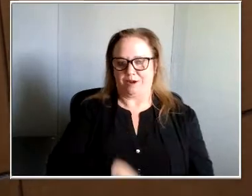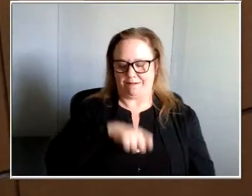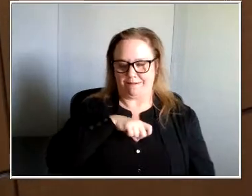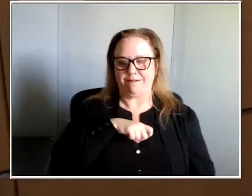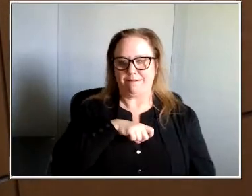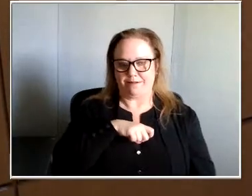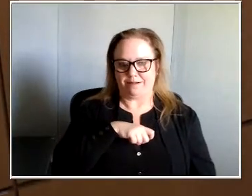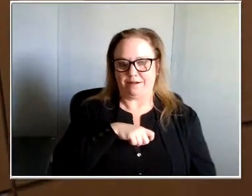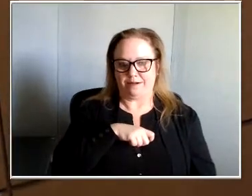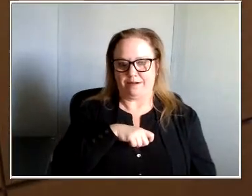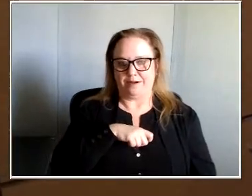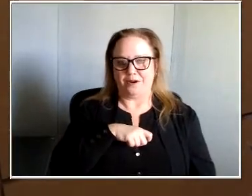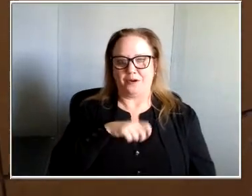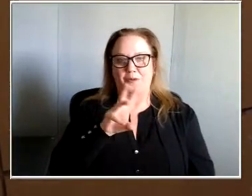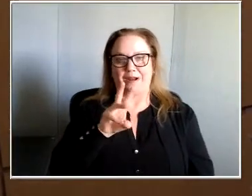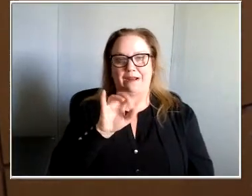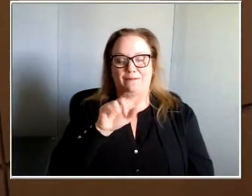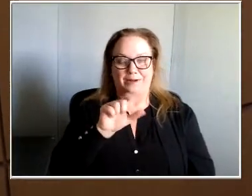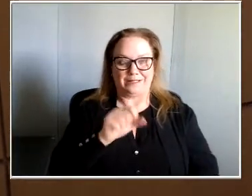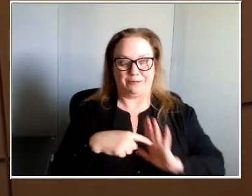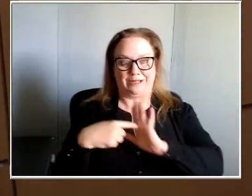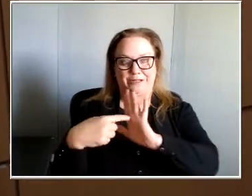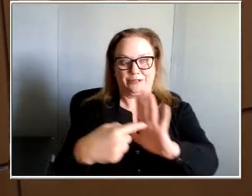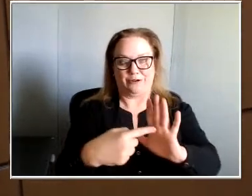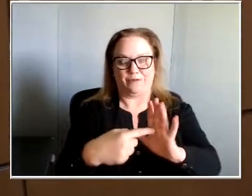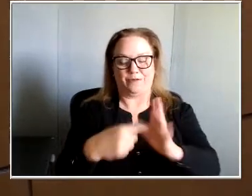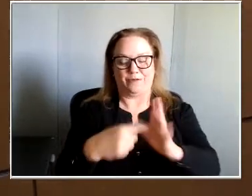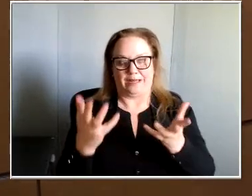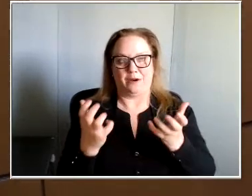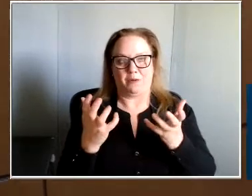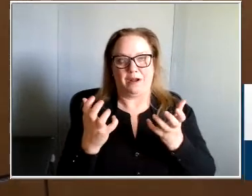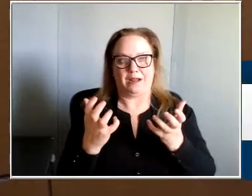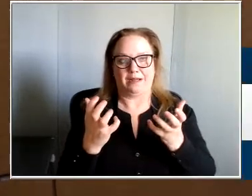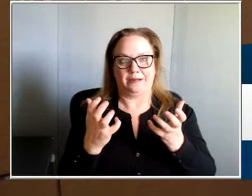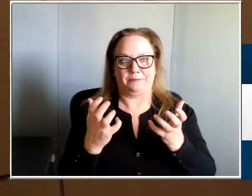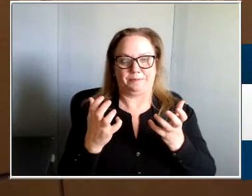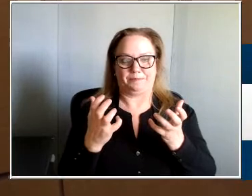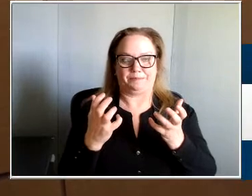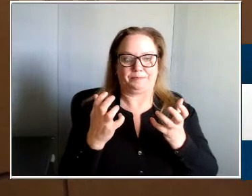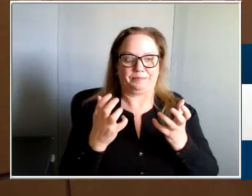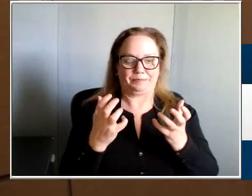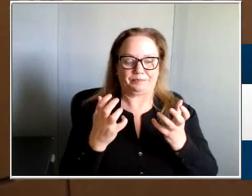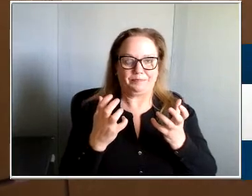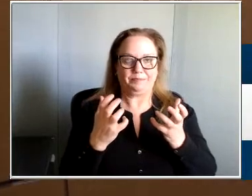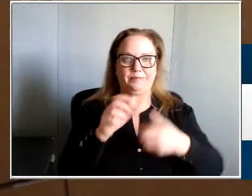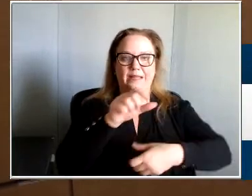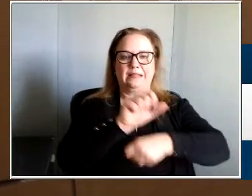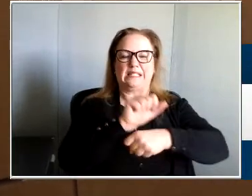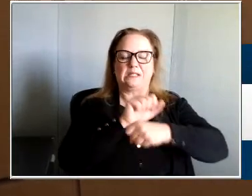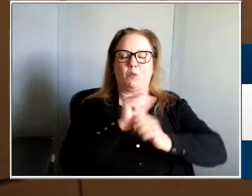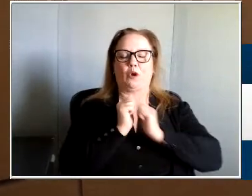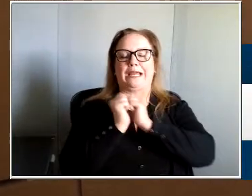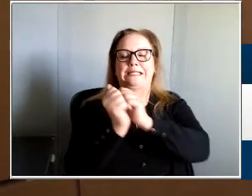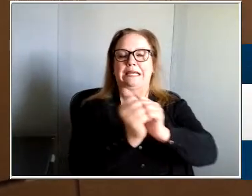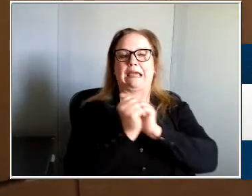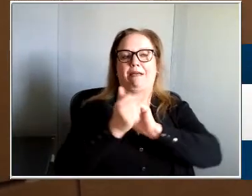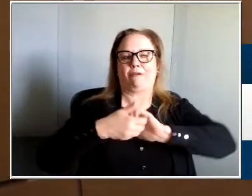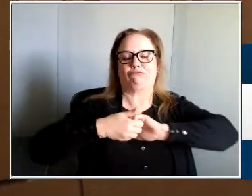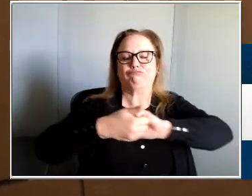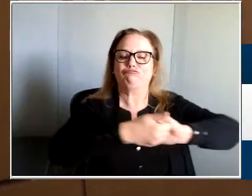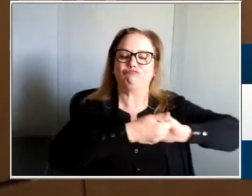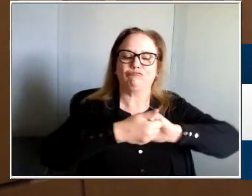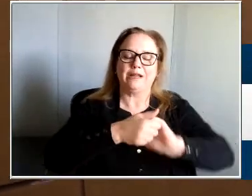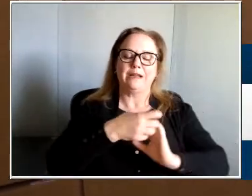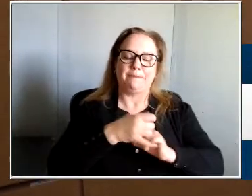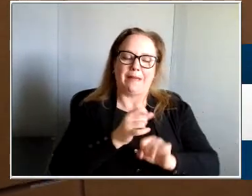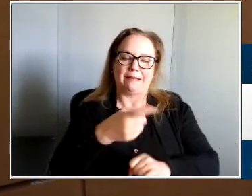we have wigs that we can show them for what they want. This is a working together with the patient to make them happy